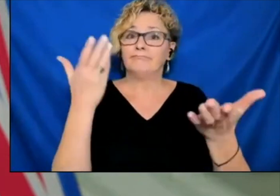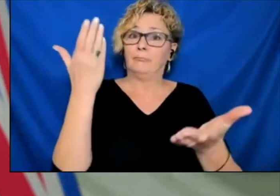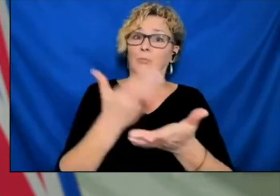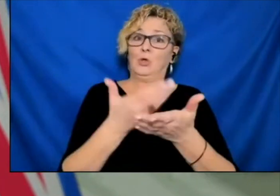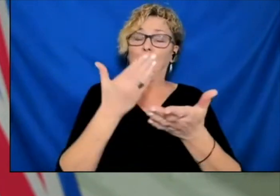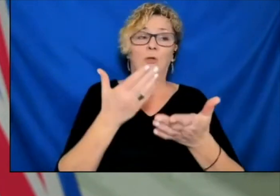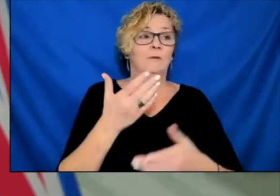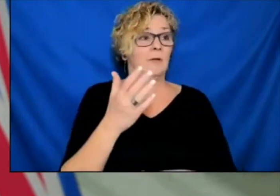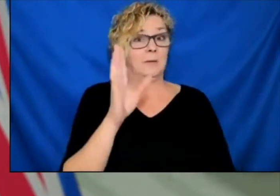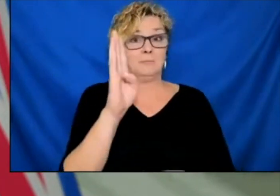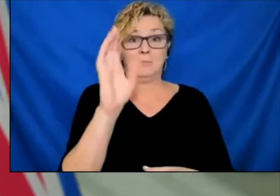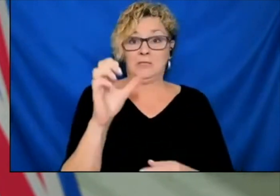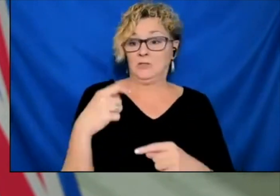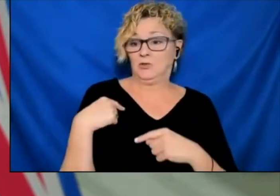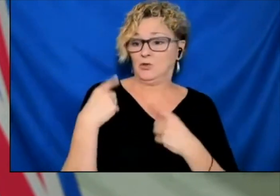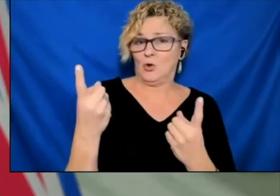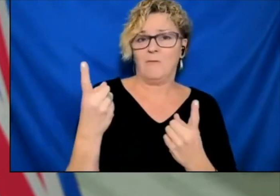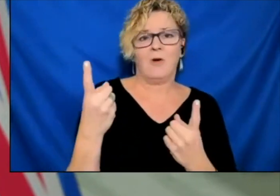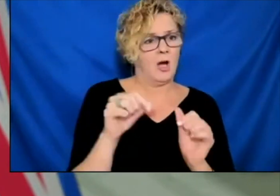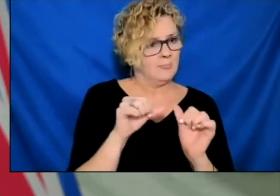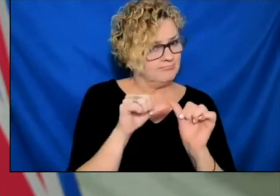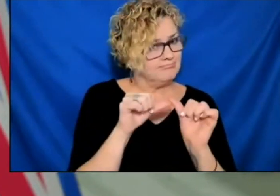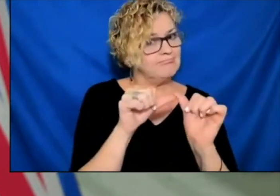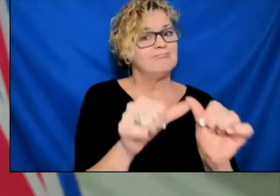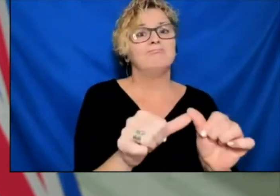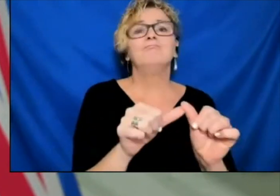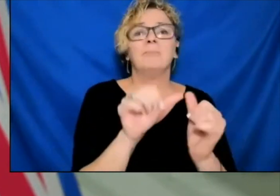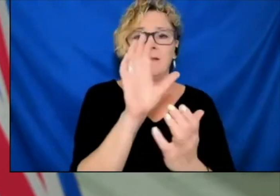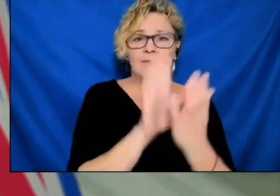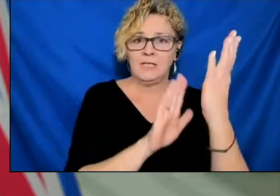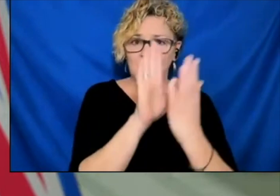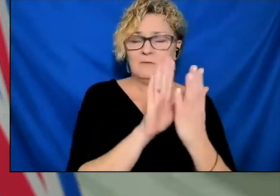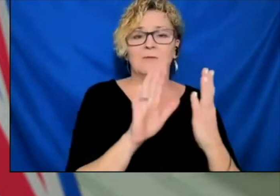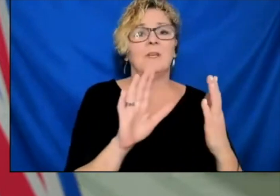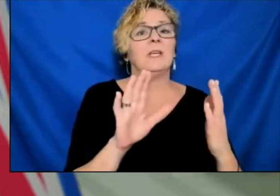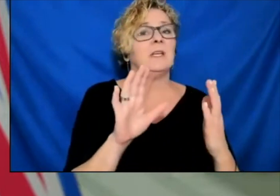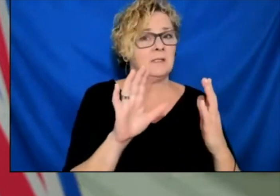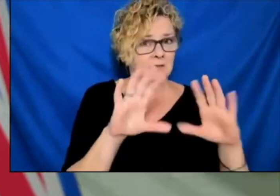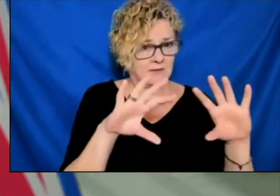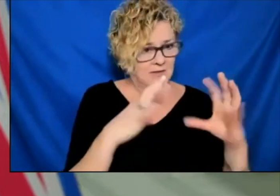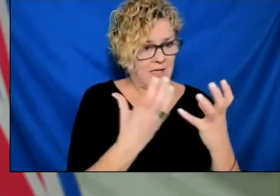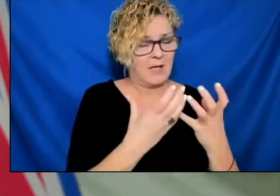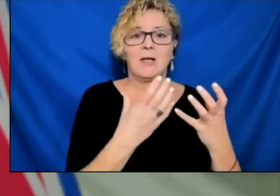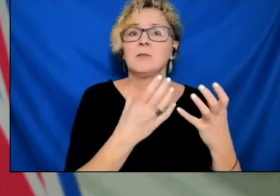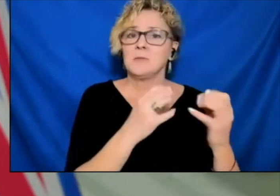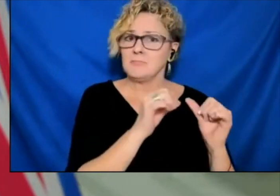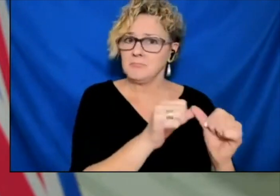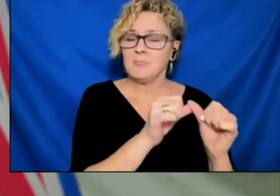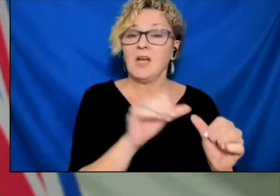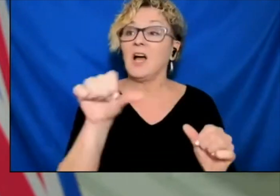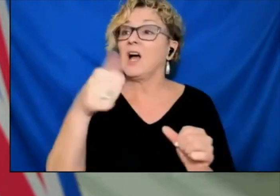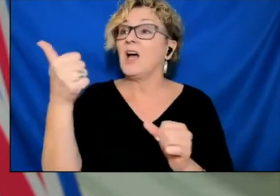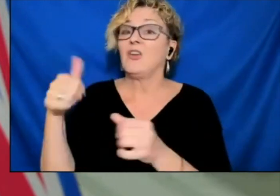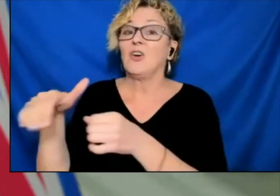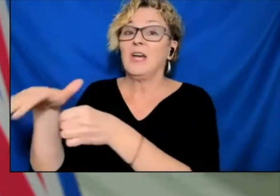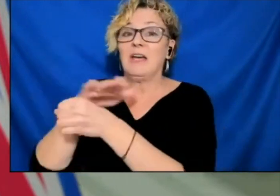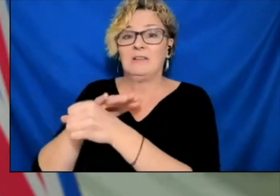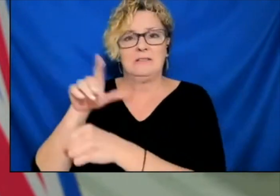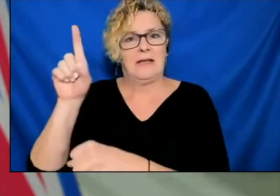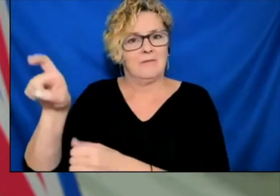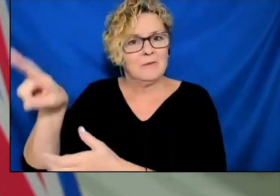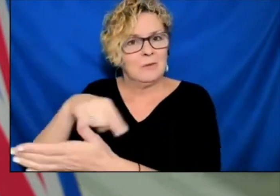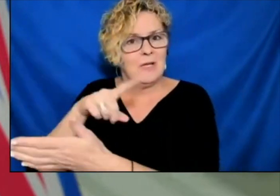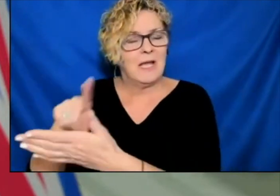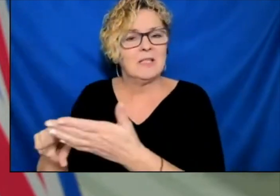delivering in-class learning while so many other jurisdictions did not. We know that face-to-face learning